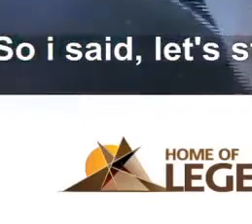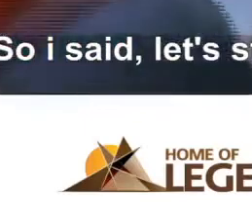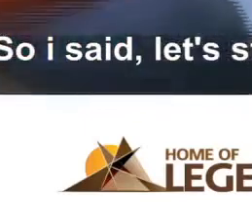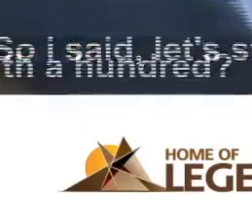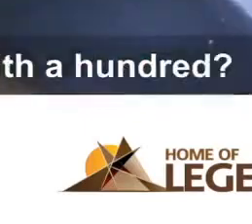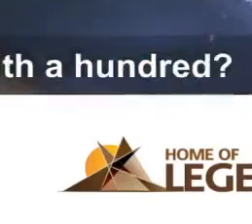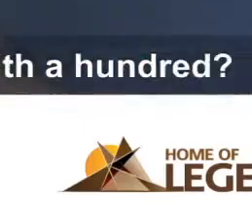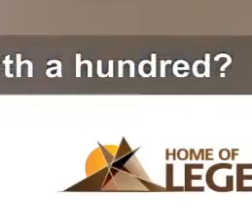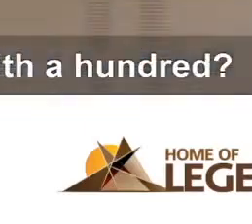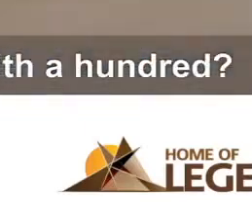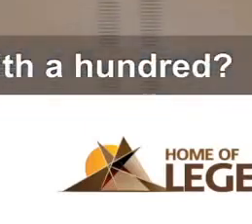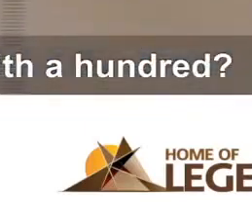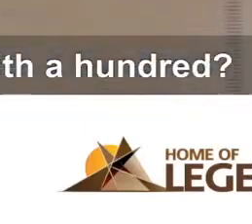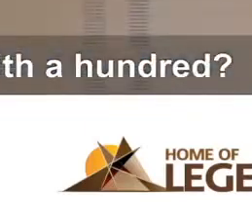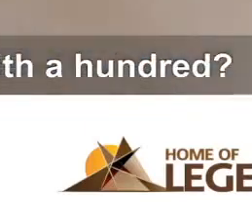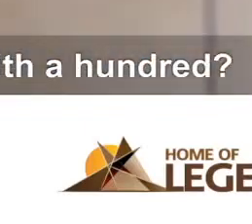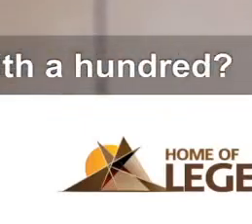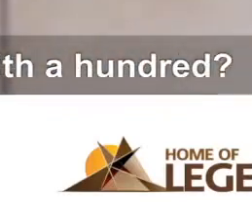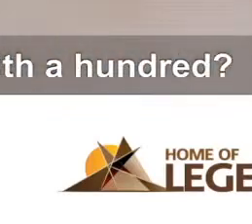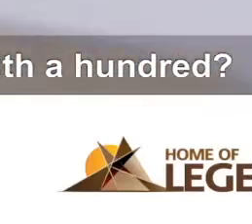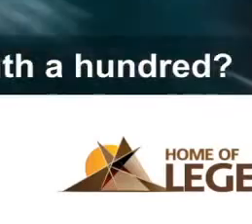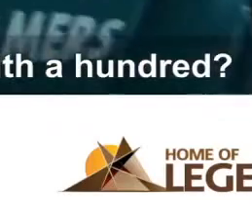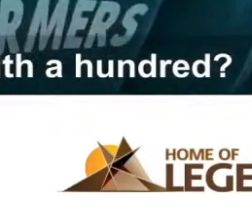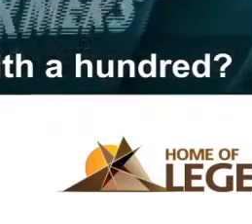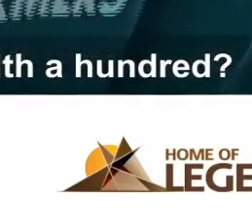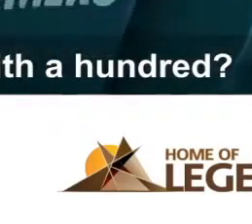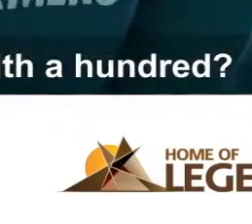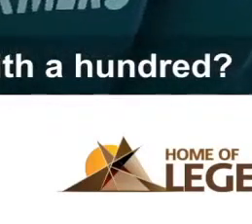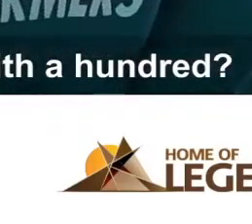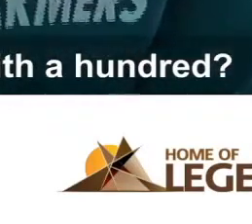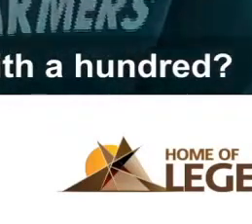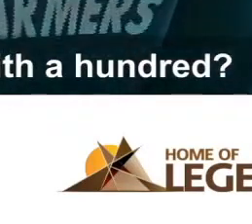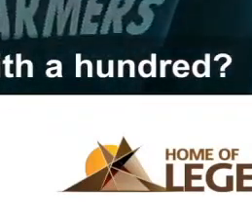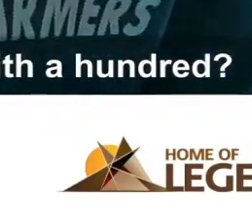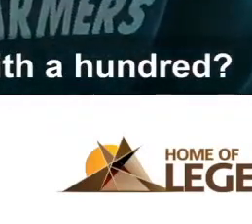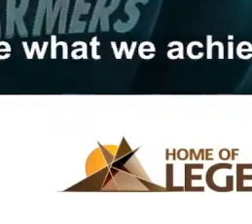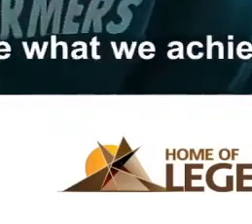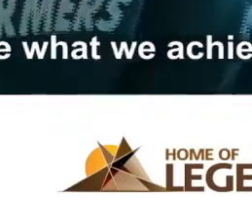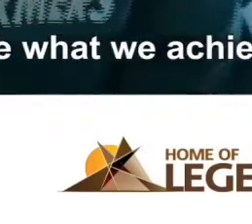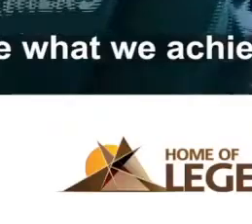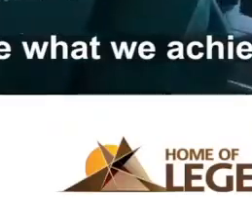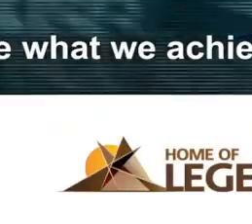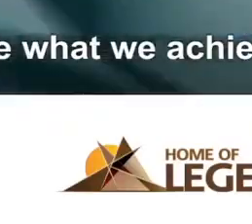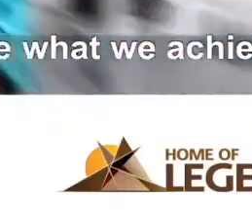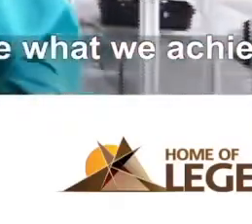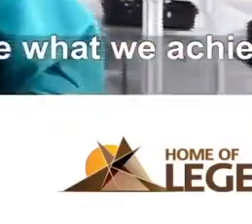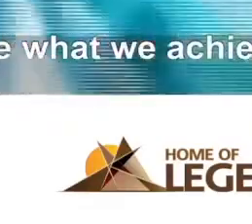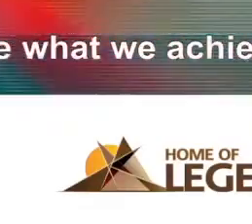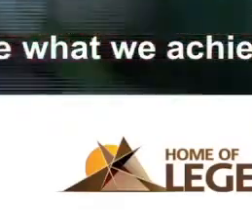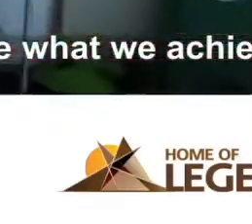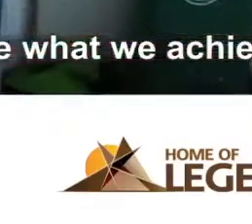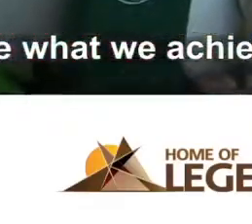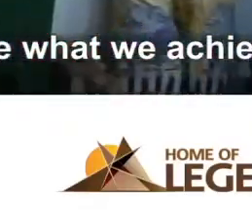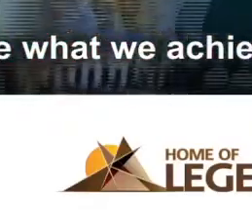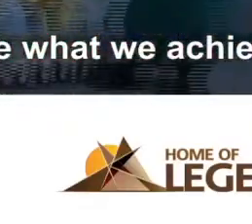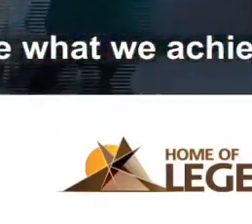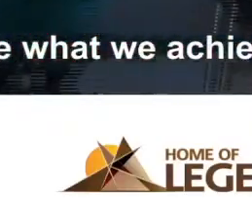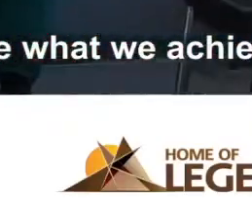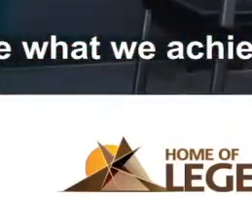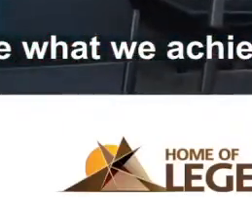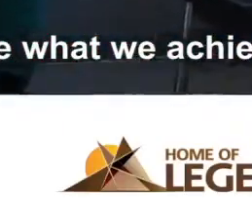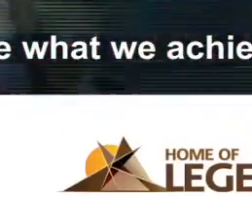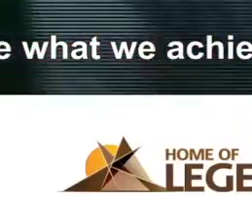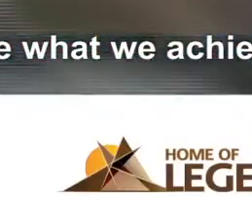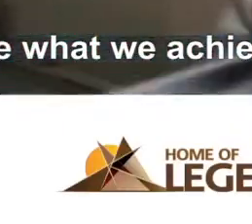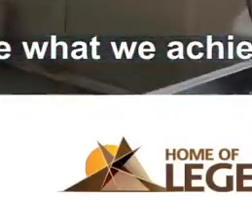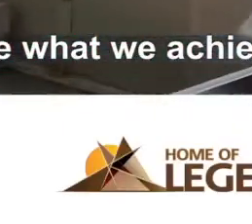with 5. So the Spa group said, why don't we start with 100? I said, no, let's start with 5 and let's see if we have to with